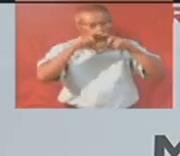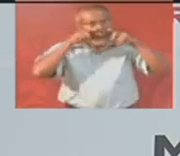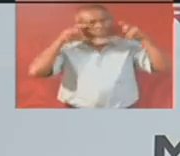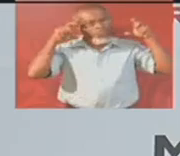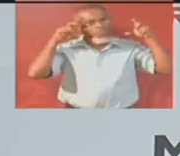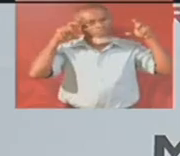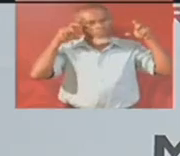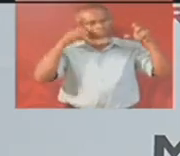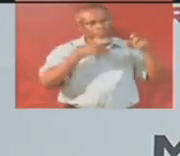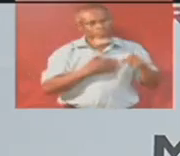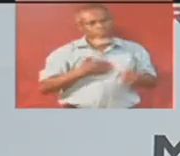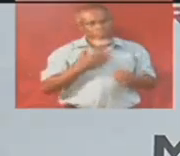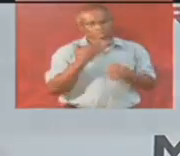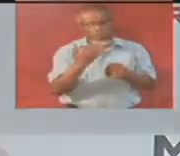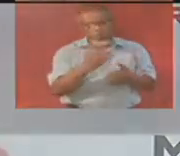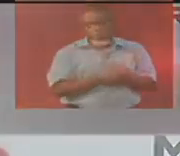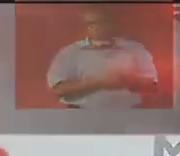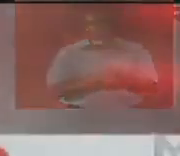mask.